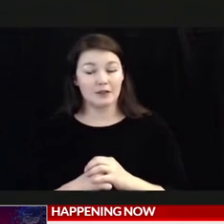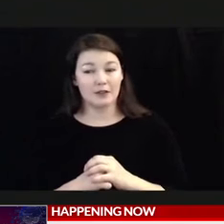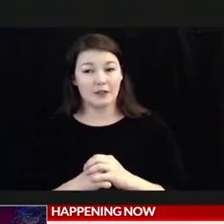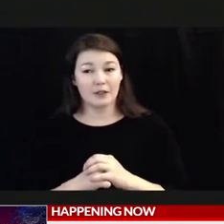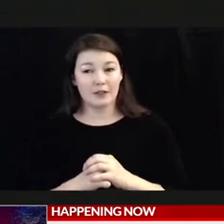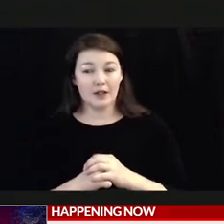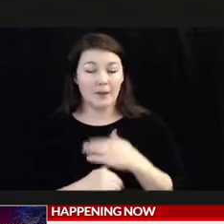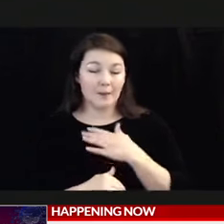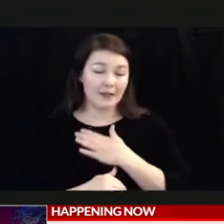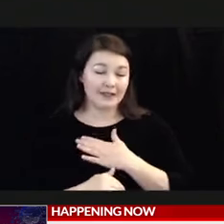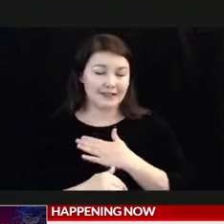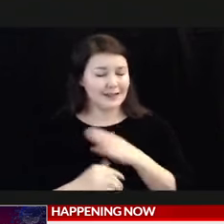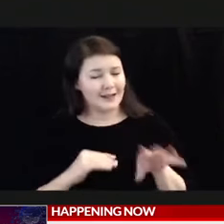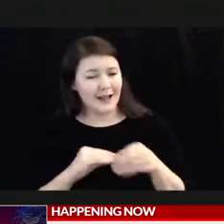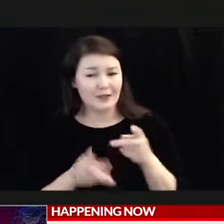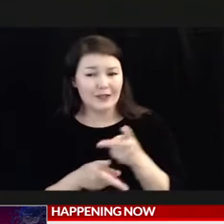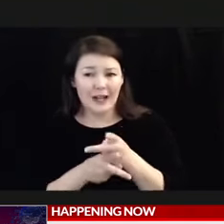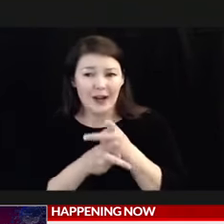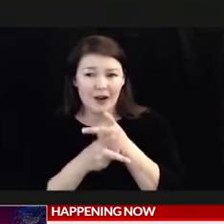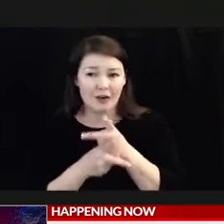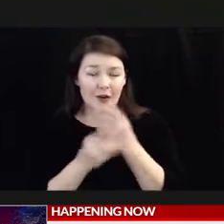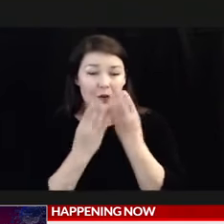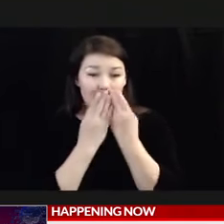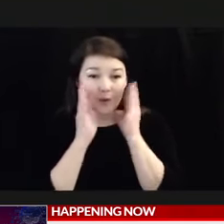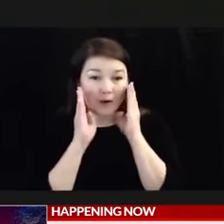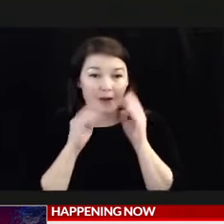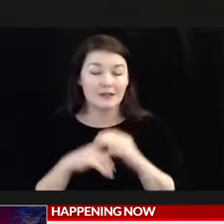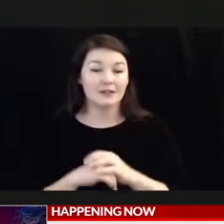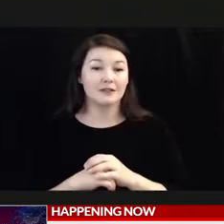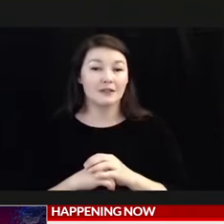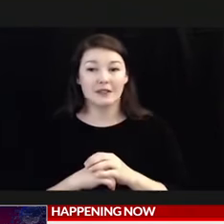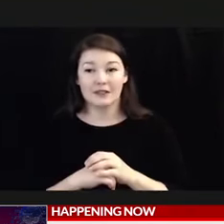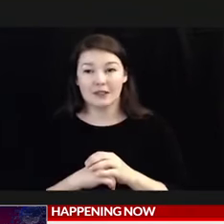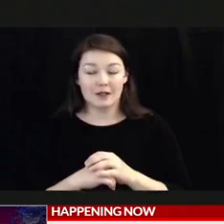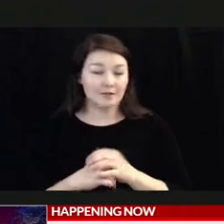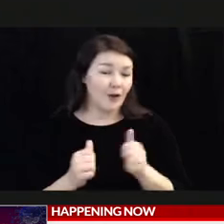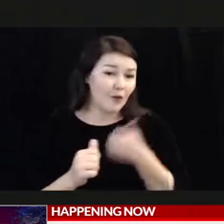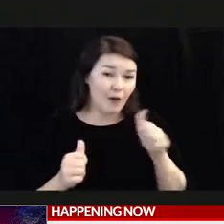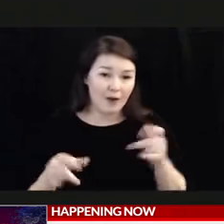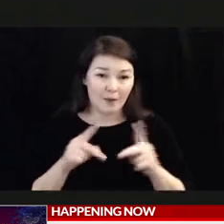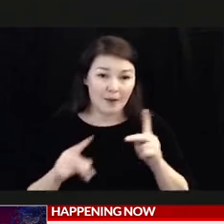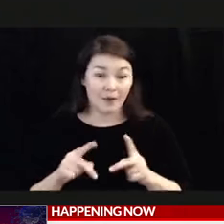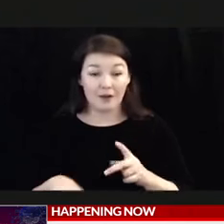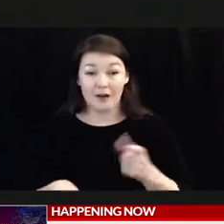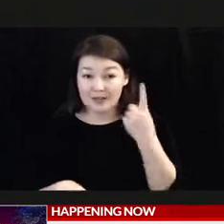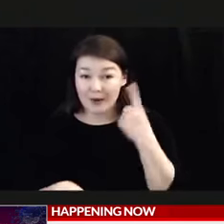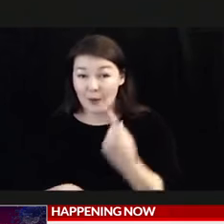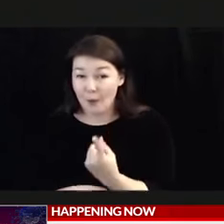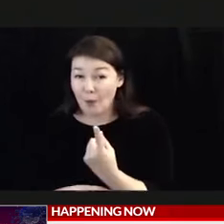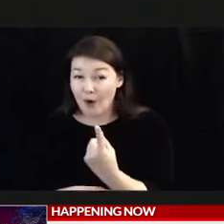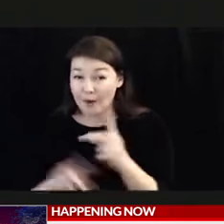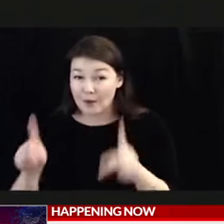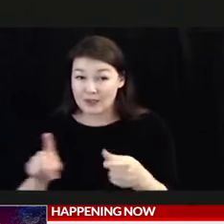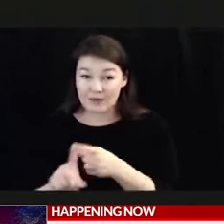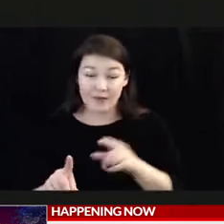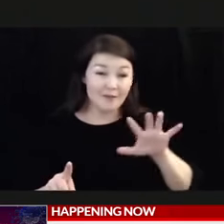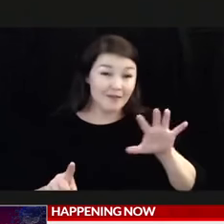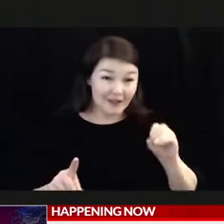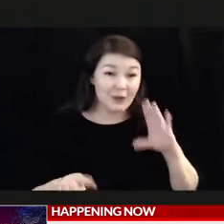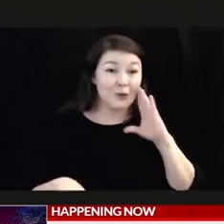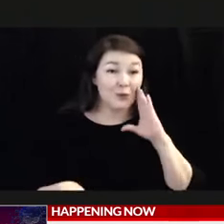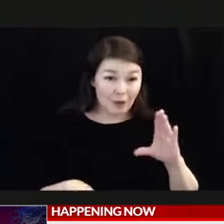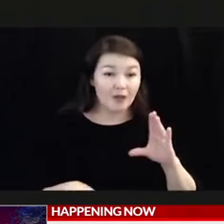be extra careful, wear a mask, avoid others. About 1 in 50 people you come in contact with are going to be contagious with COVID. And the best